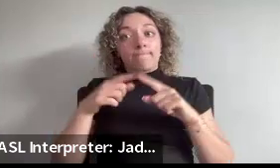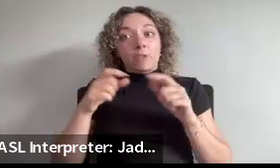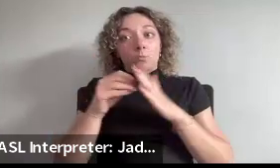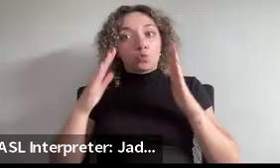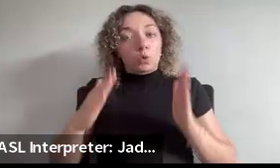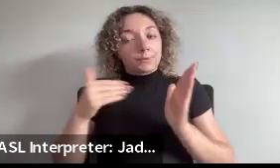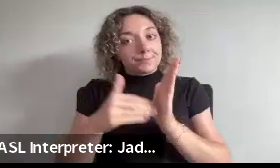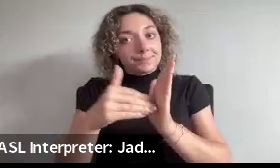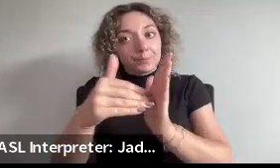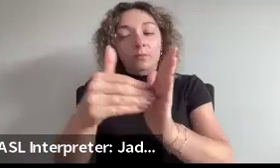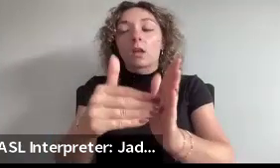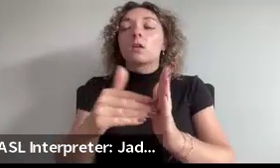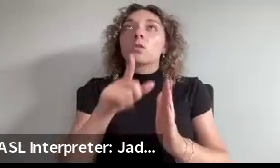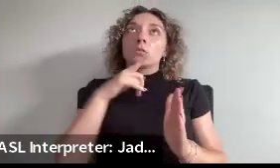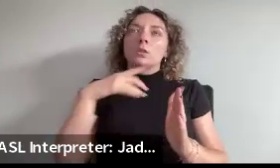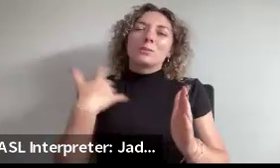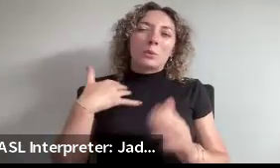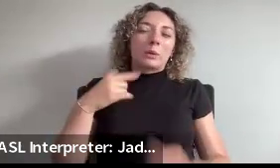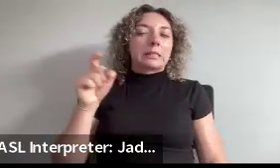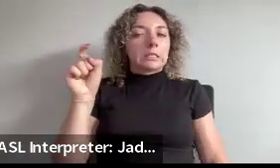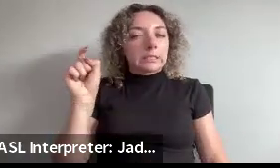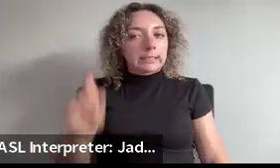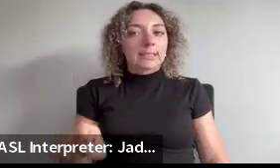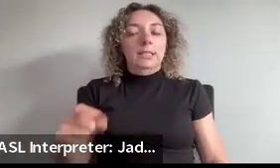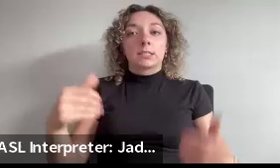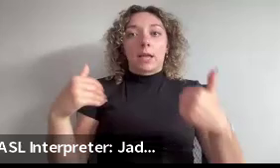is that there is a need to have